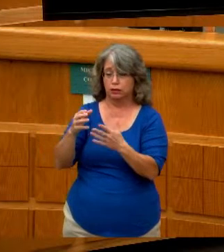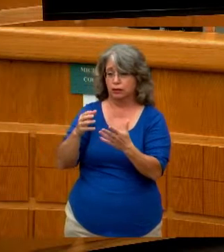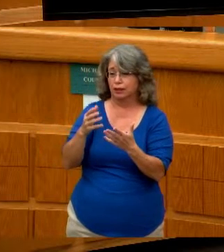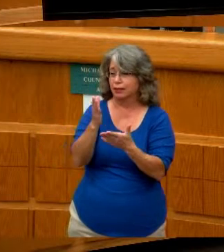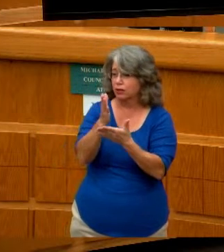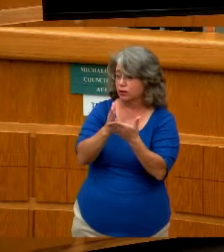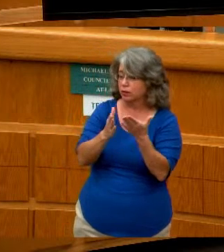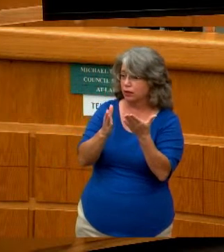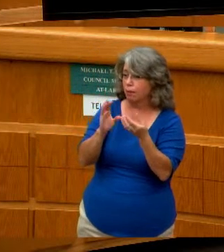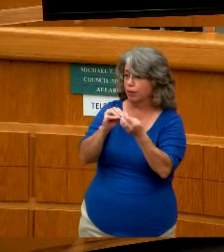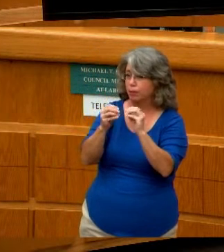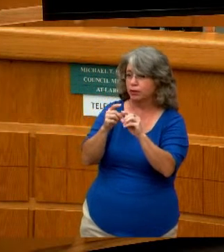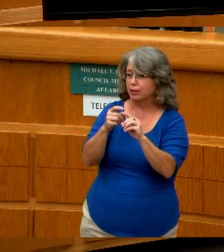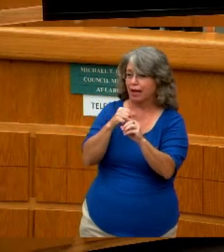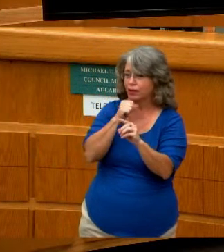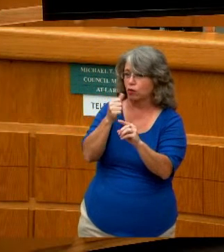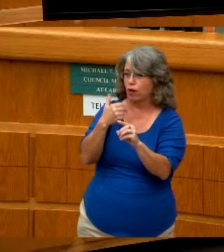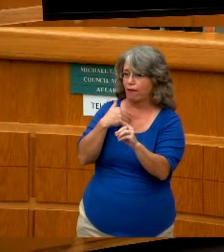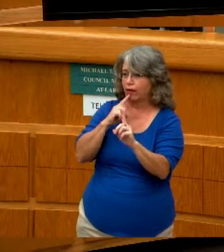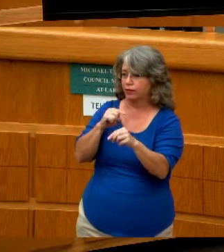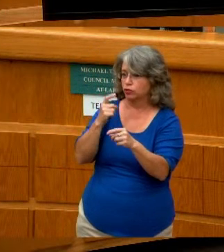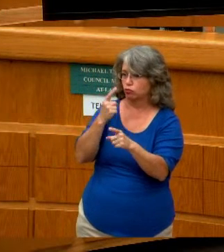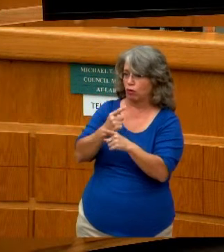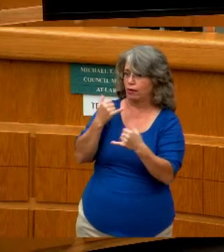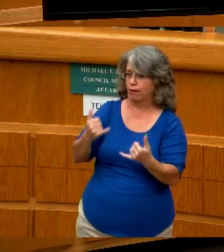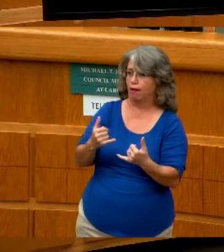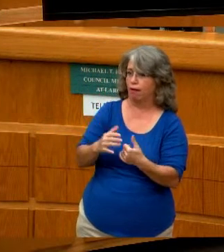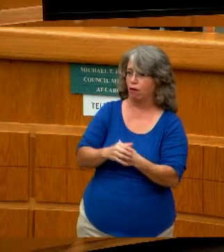I don't have the exact figure, but I can go back and look.